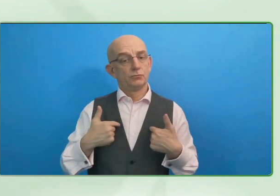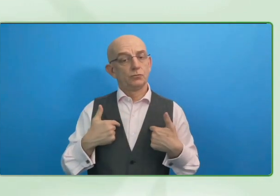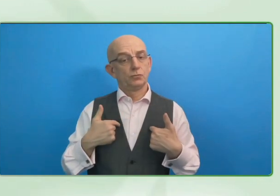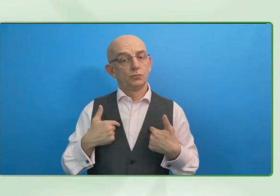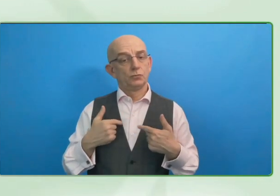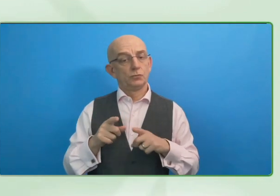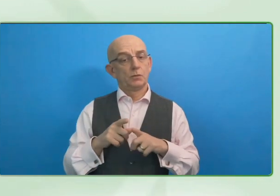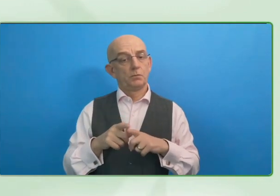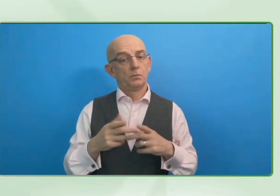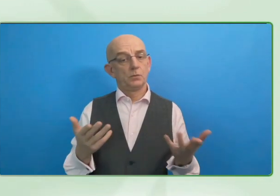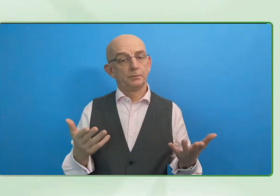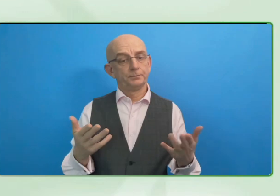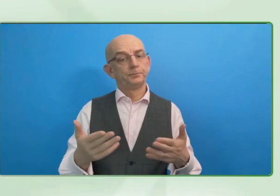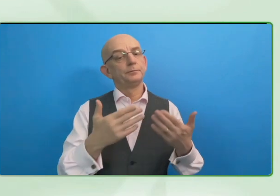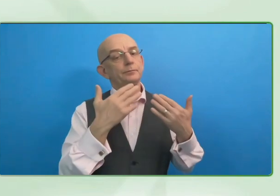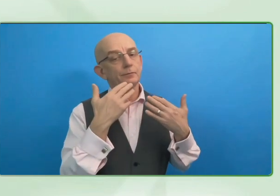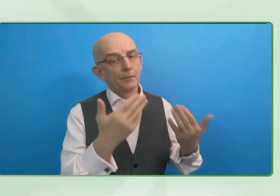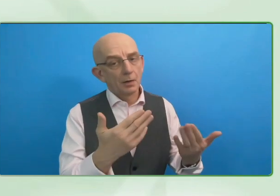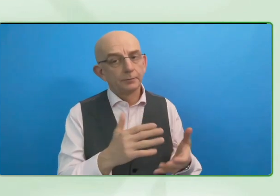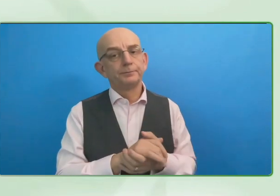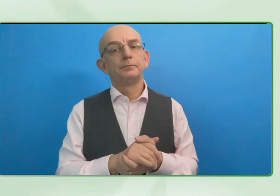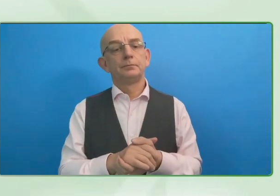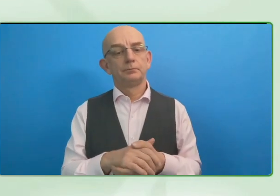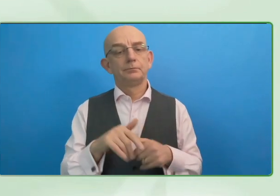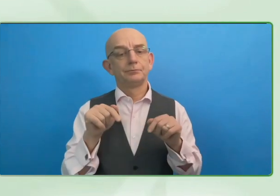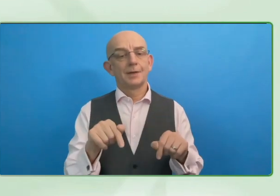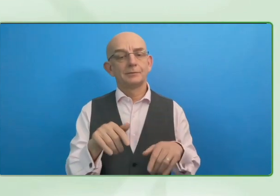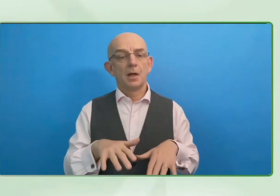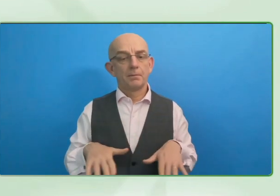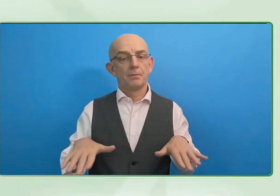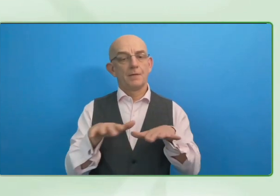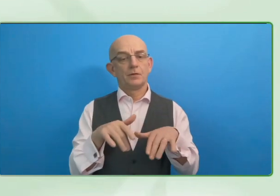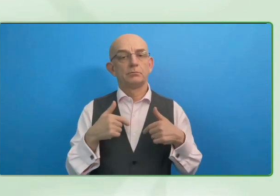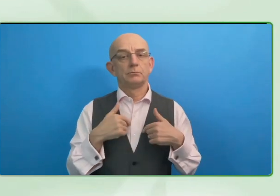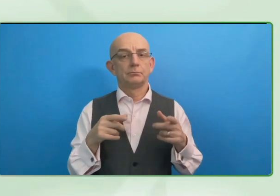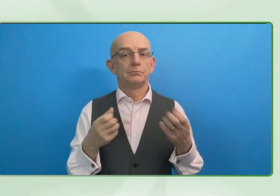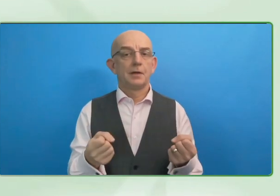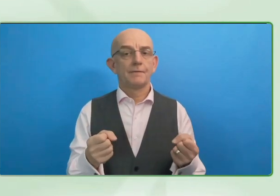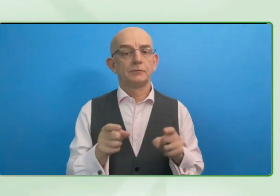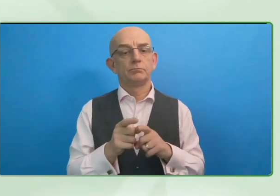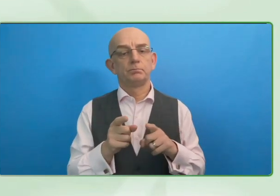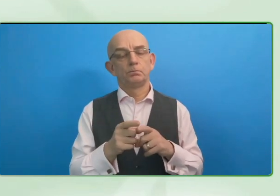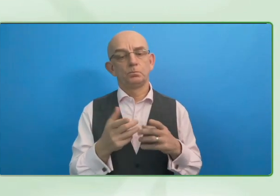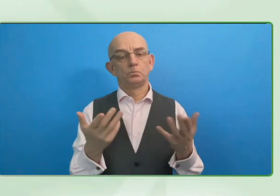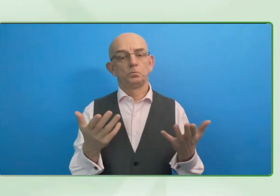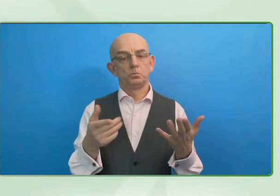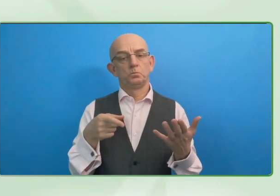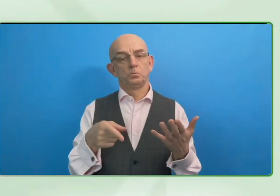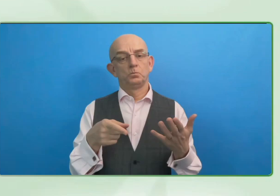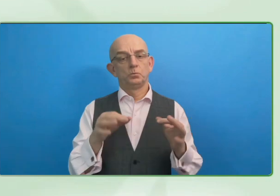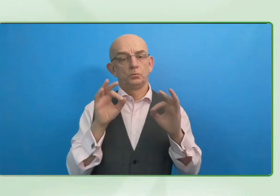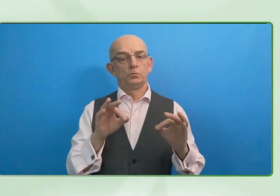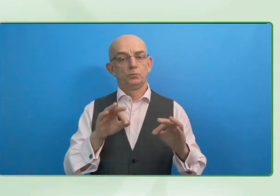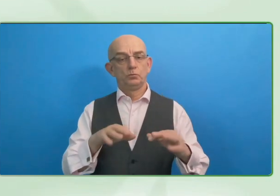In our platform, what we have is that we also have the real-time text. So the people